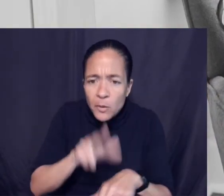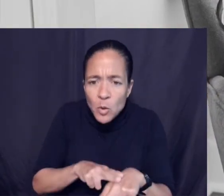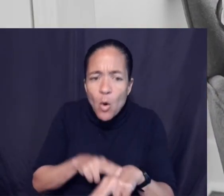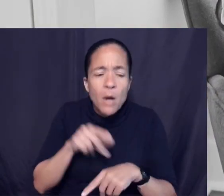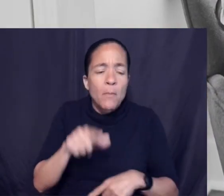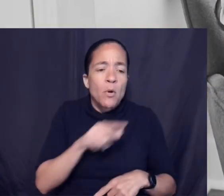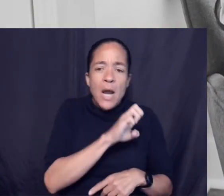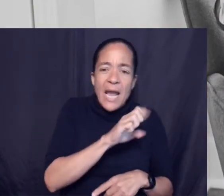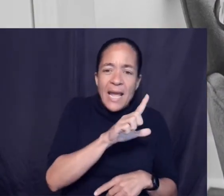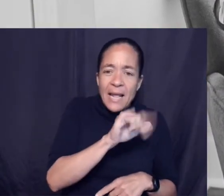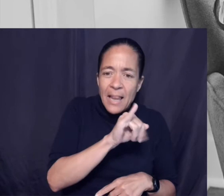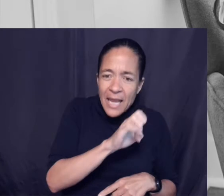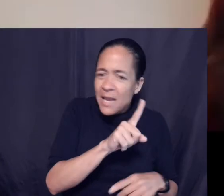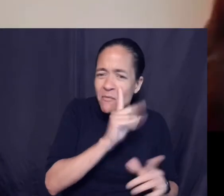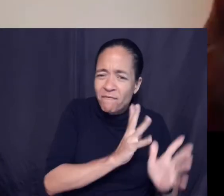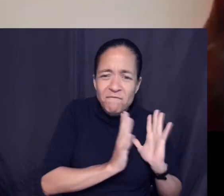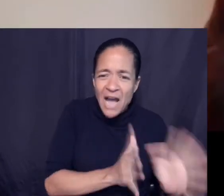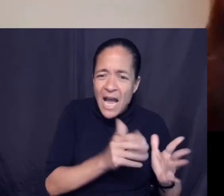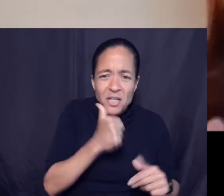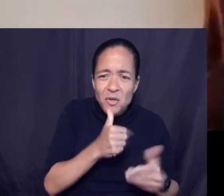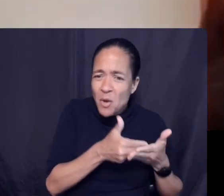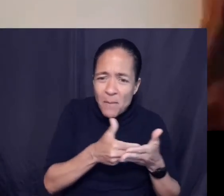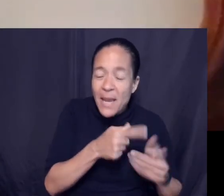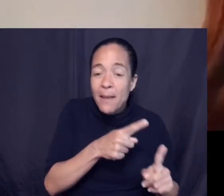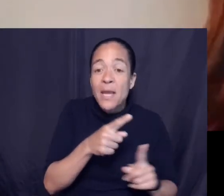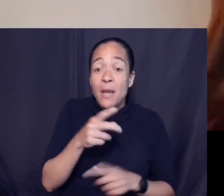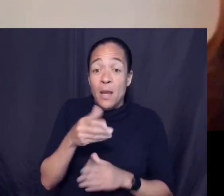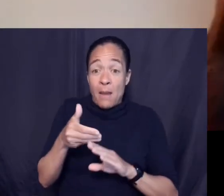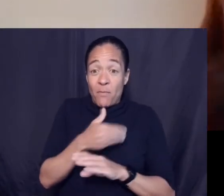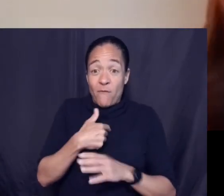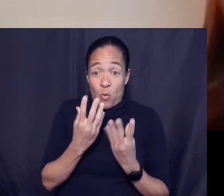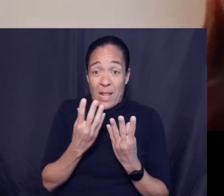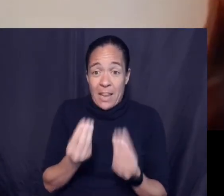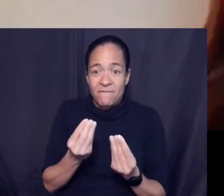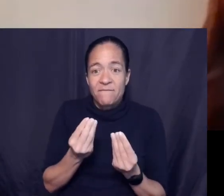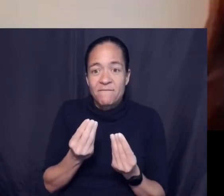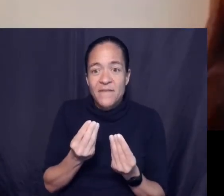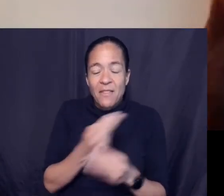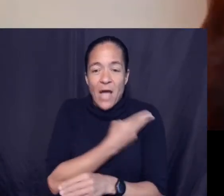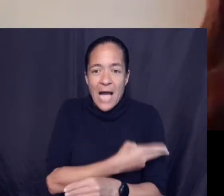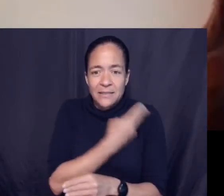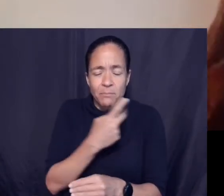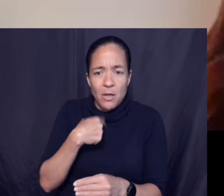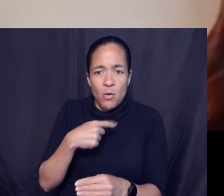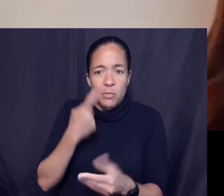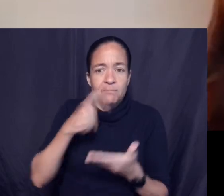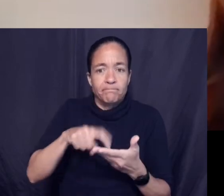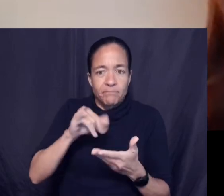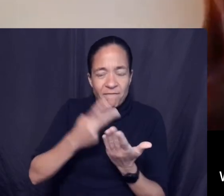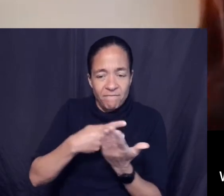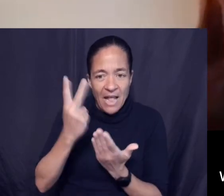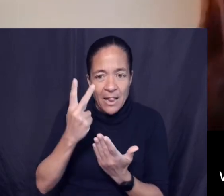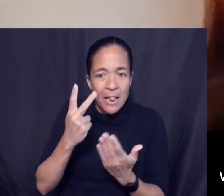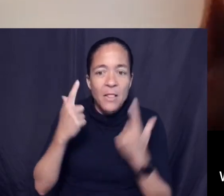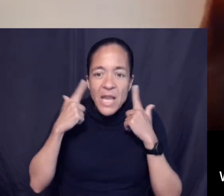normal. Ellie was perfectly fine. And then right before we left the hospital, we found out that he failed the newborn hearing screen,